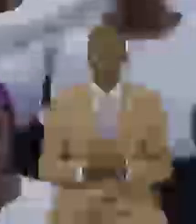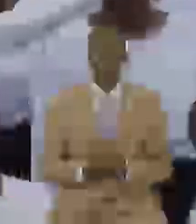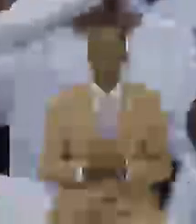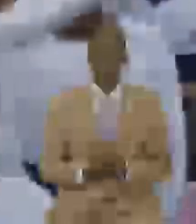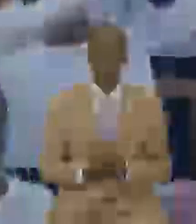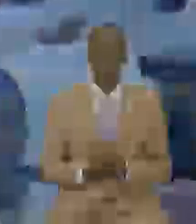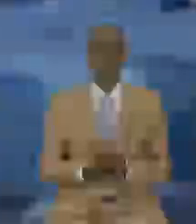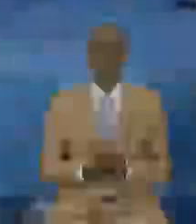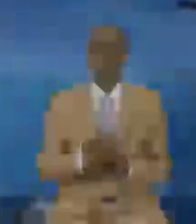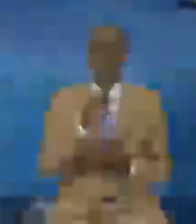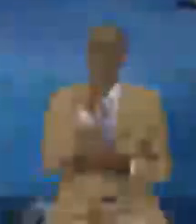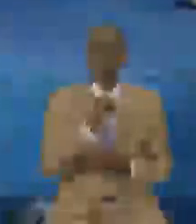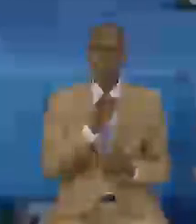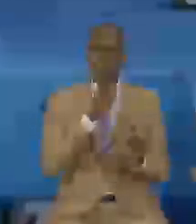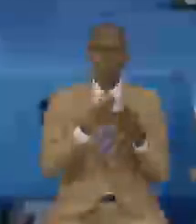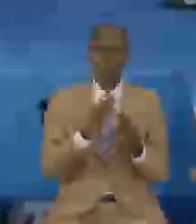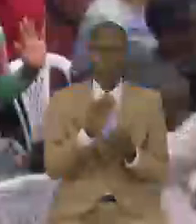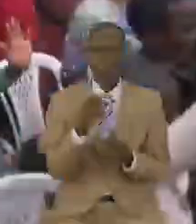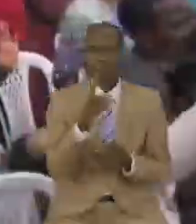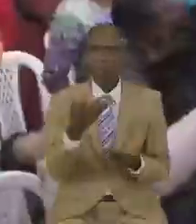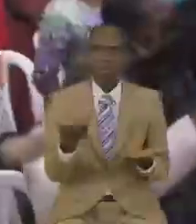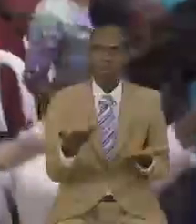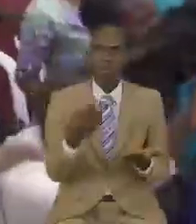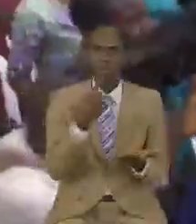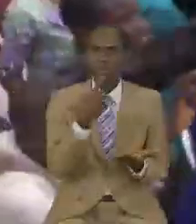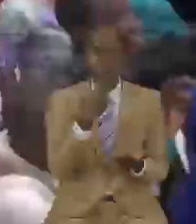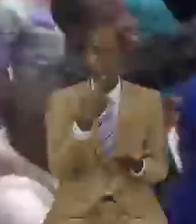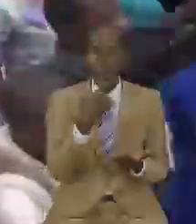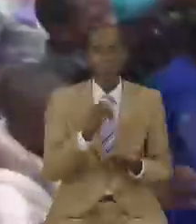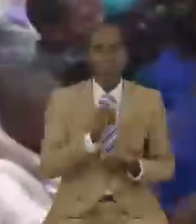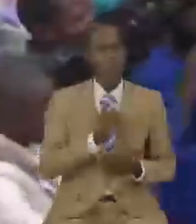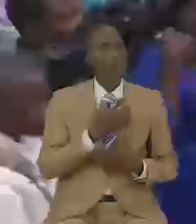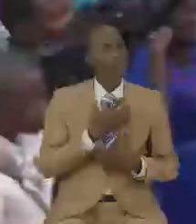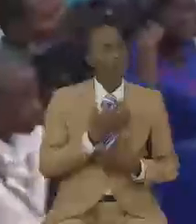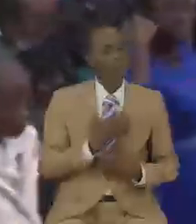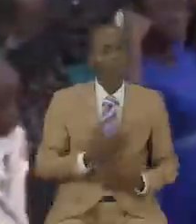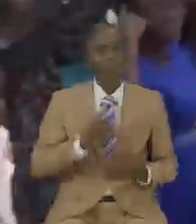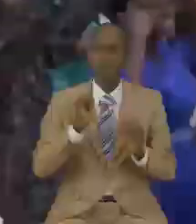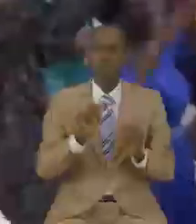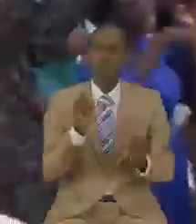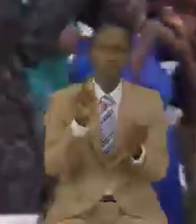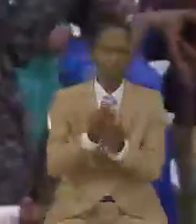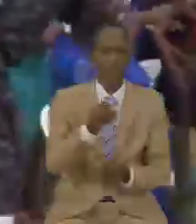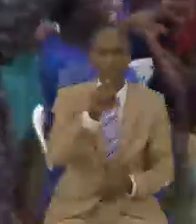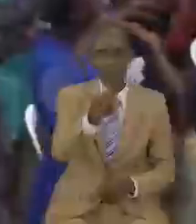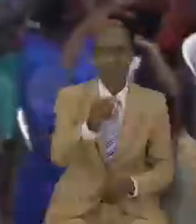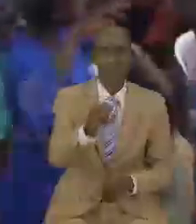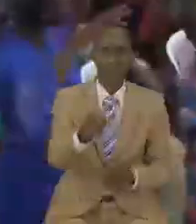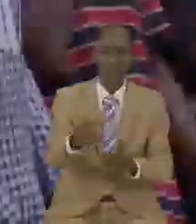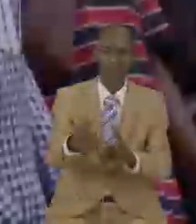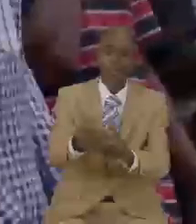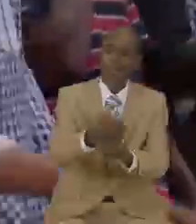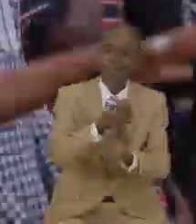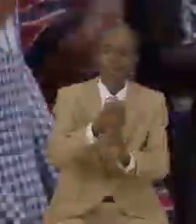Am I talking to somebody there? I wish I could come there to you. Hold your